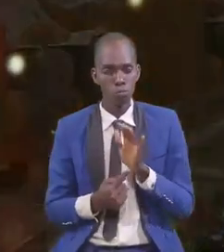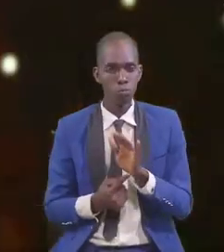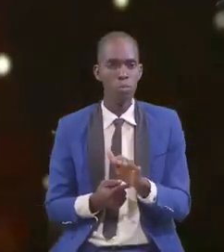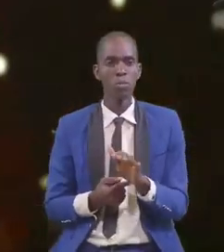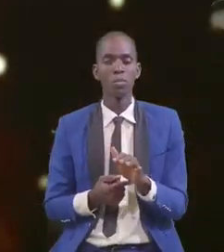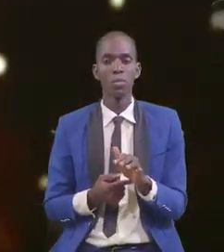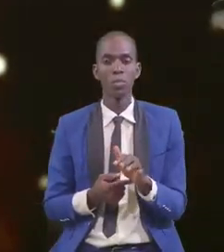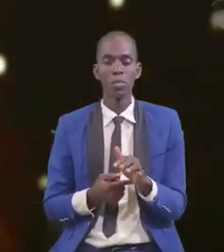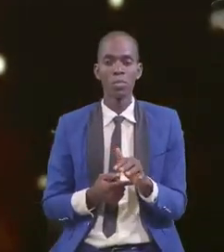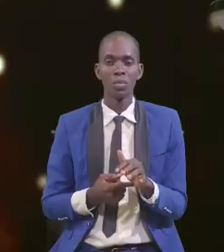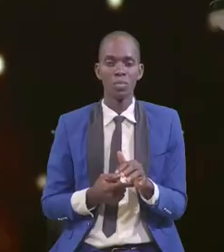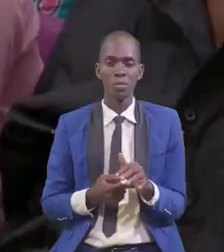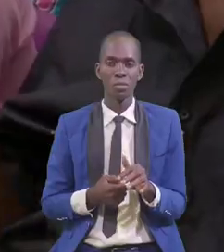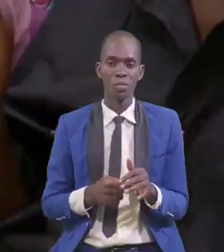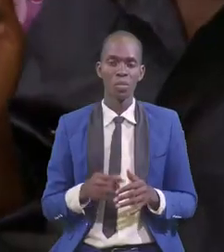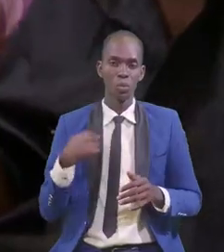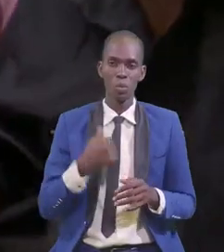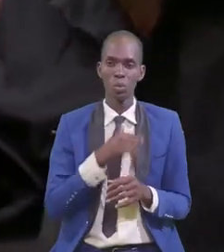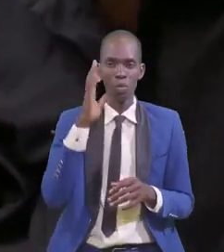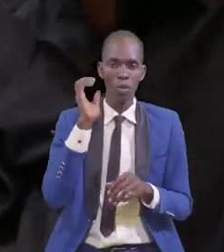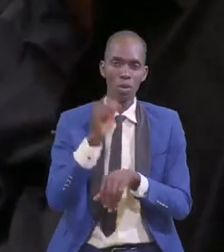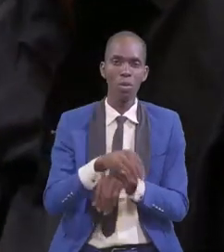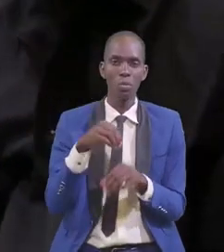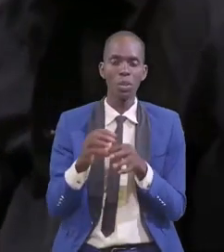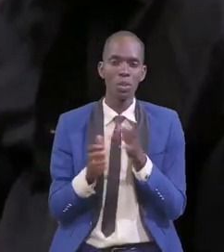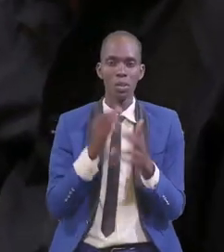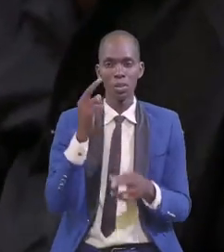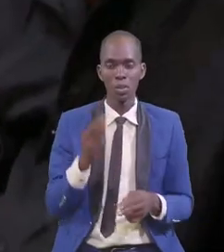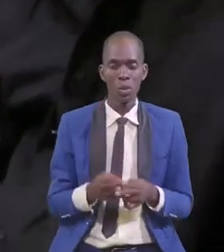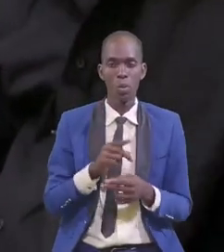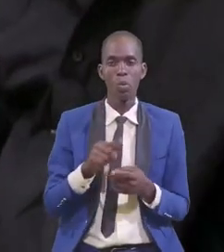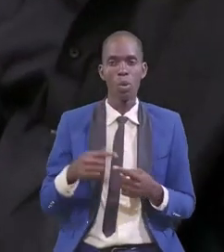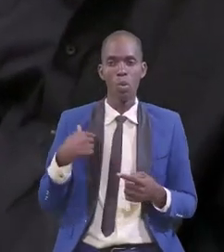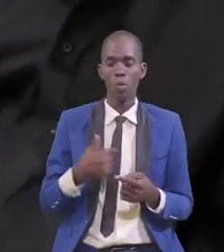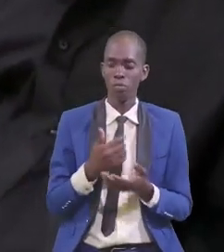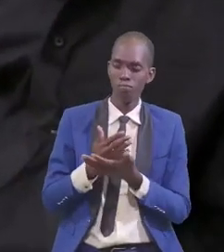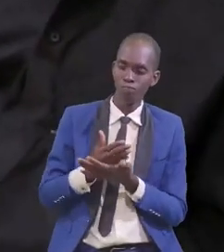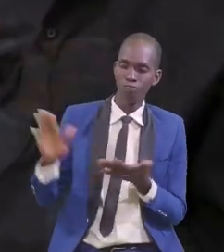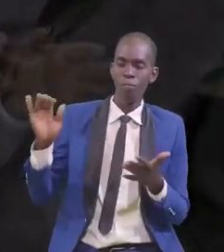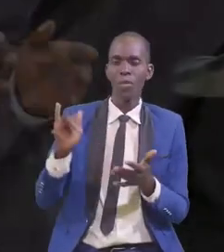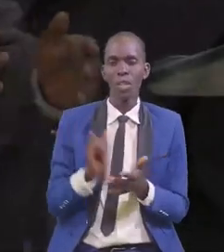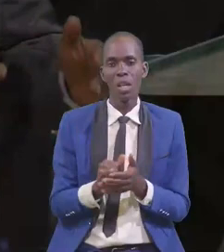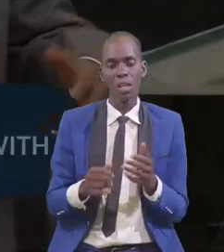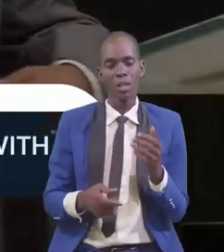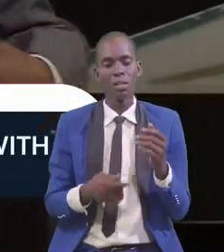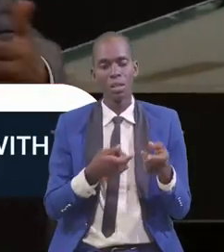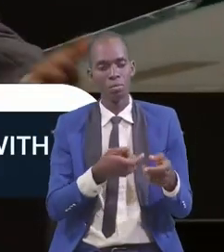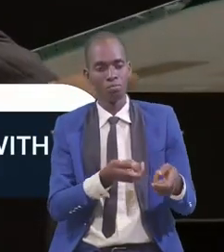we'll overcome in Jesus' name. Look at number three. Number three, we're looking at